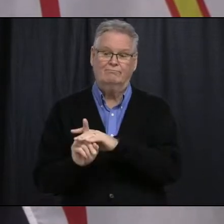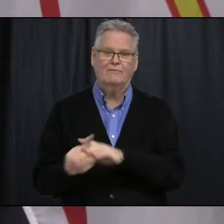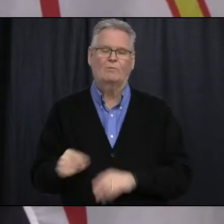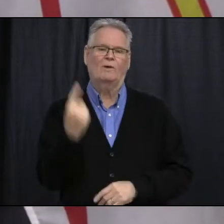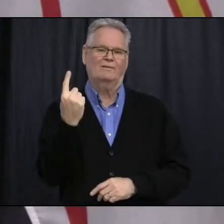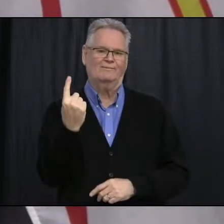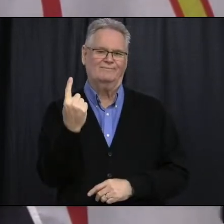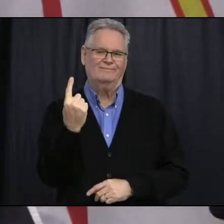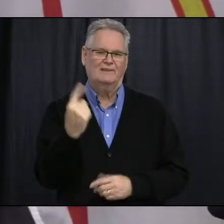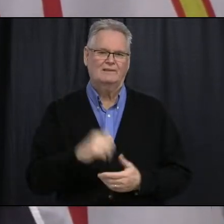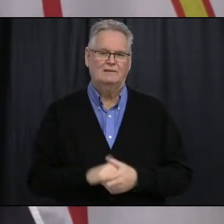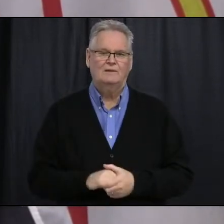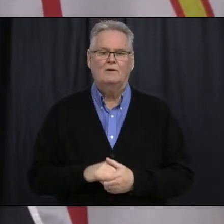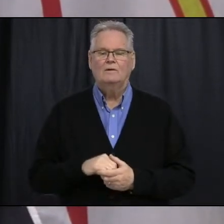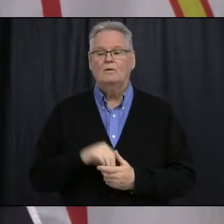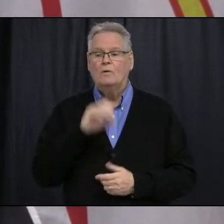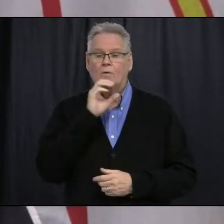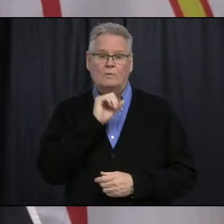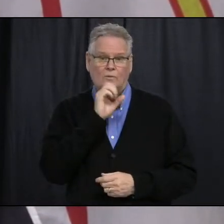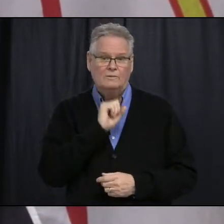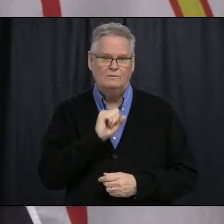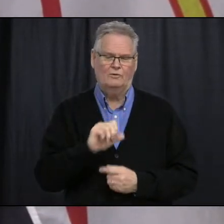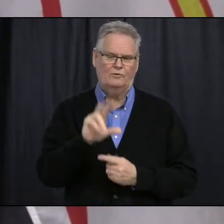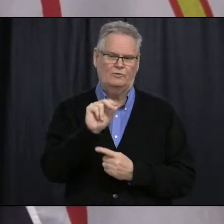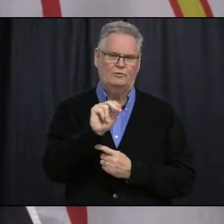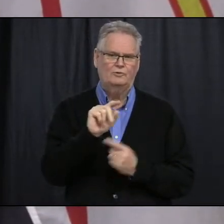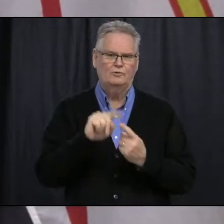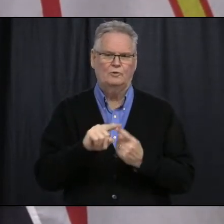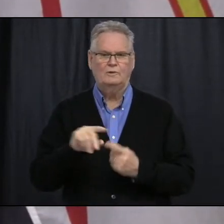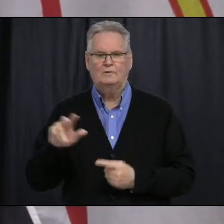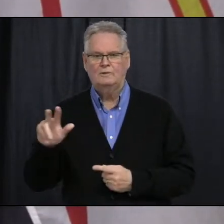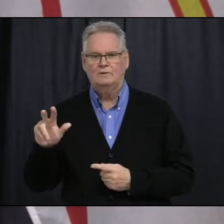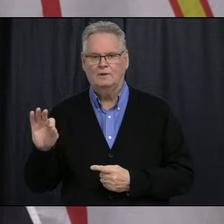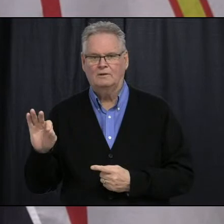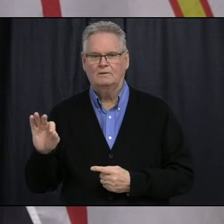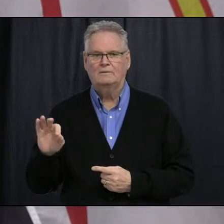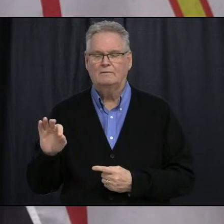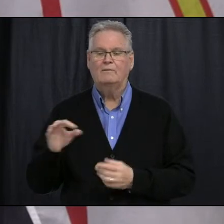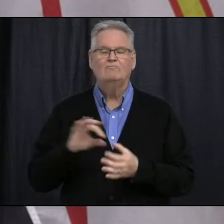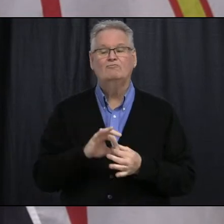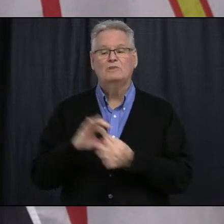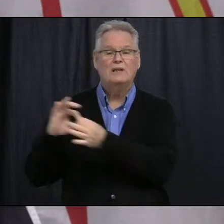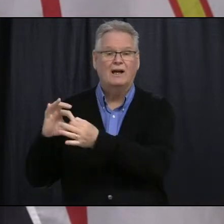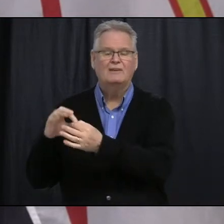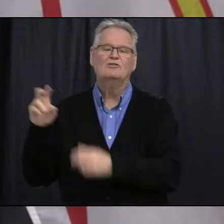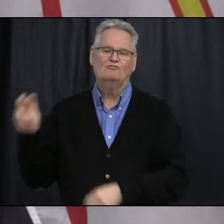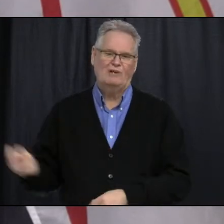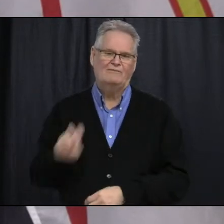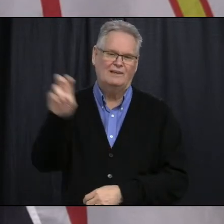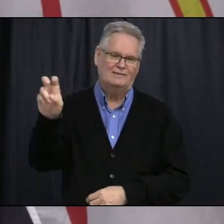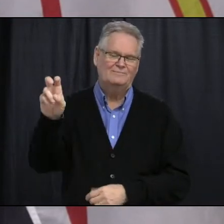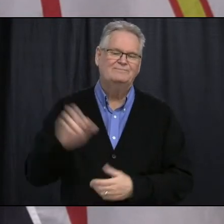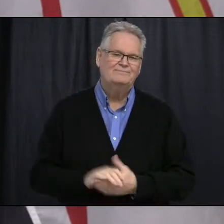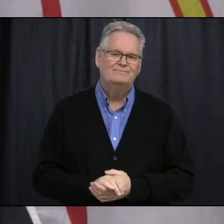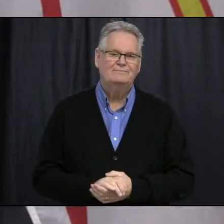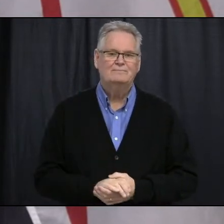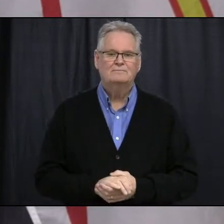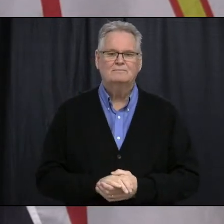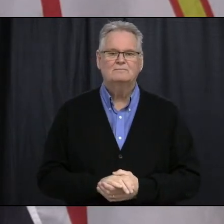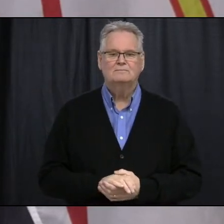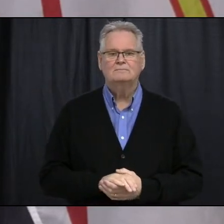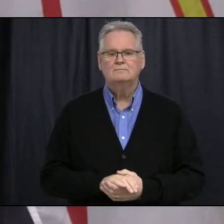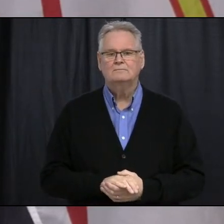is between the ages of 30 and 49, and the case is travel-related. The total number of cases in our province is now